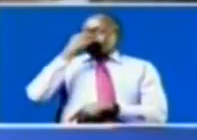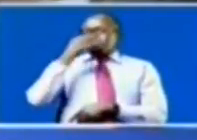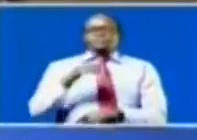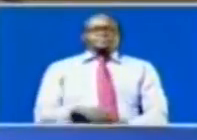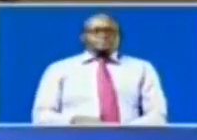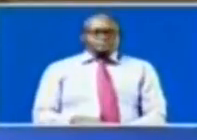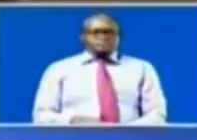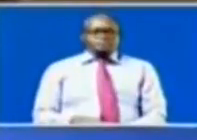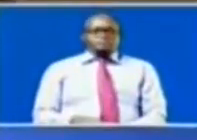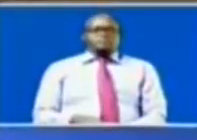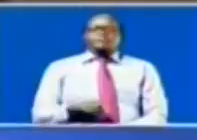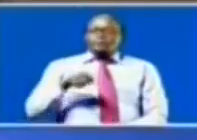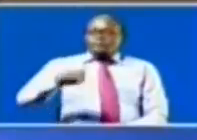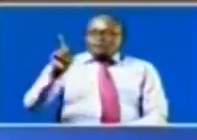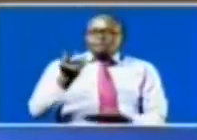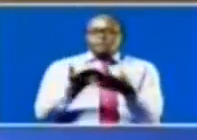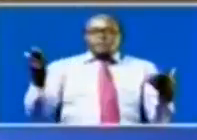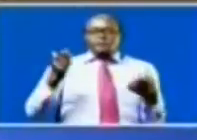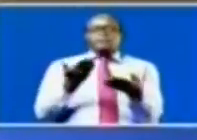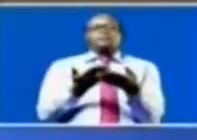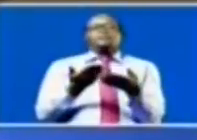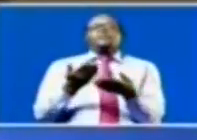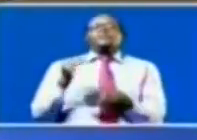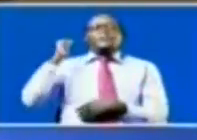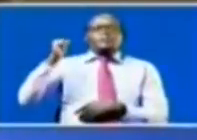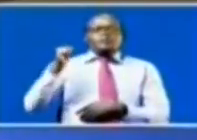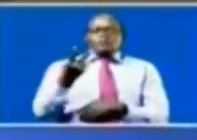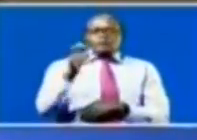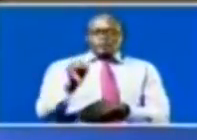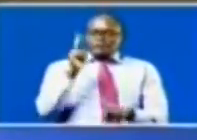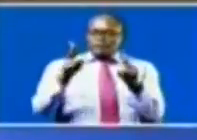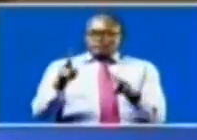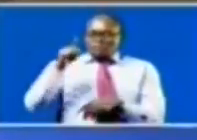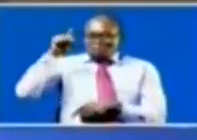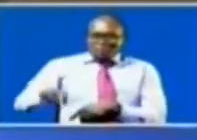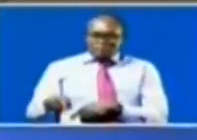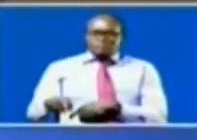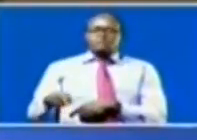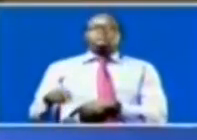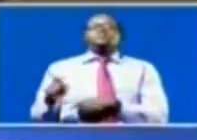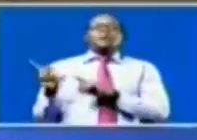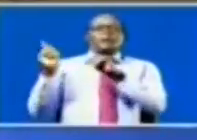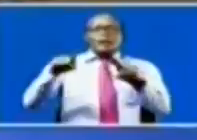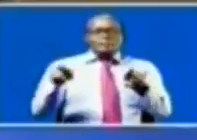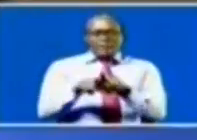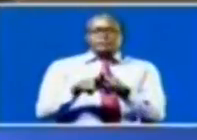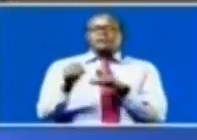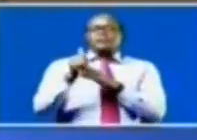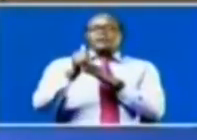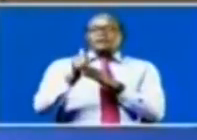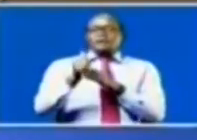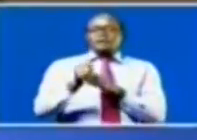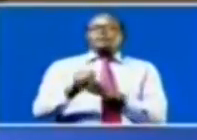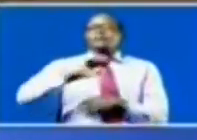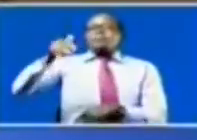them. For him to be anything within the political circles in 2022, he must come out as the de facto leader of Mount Kenya